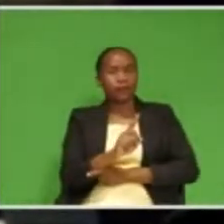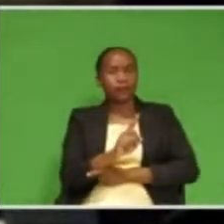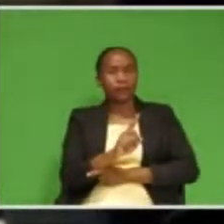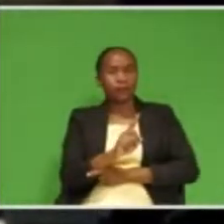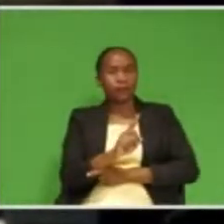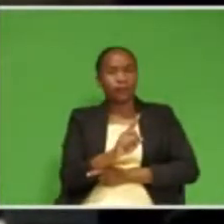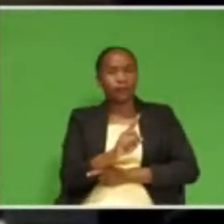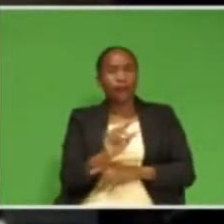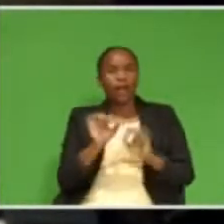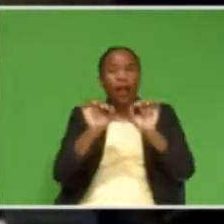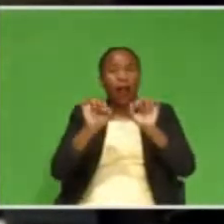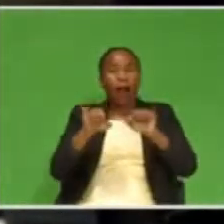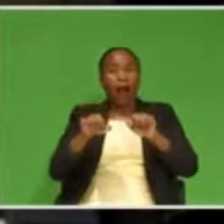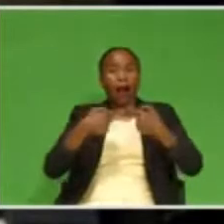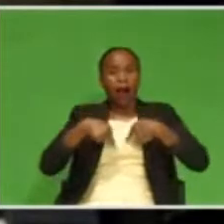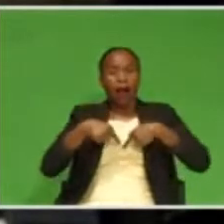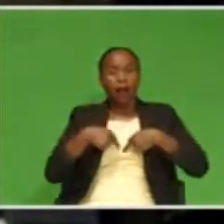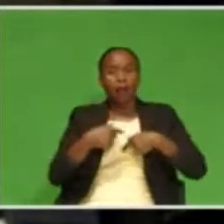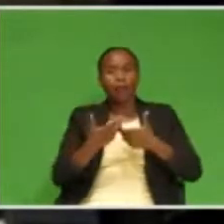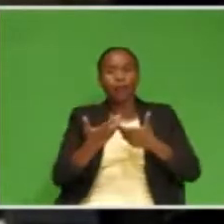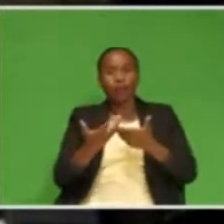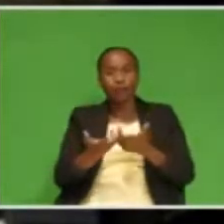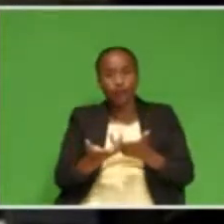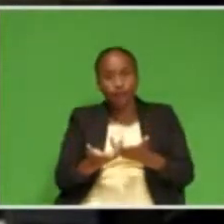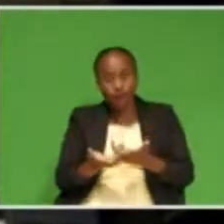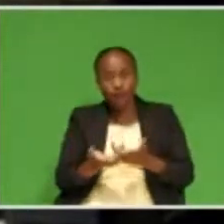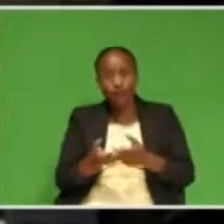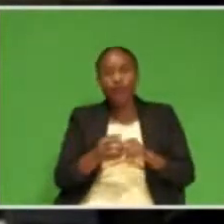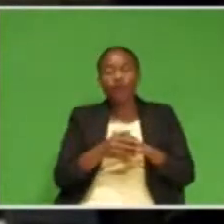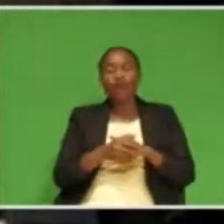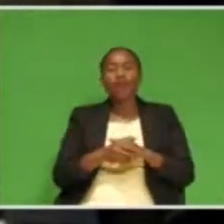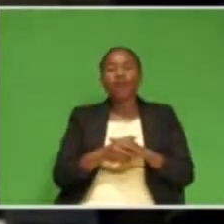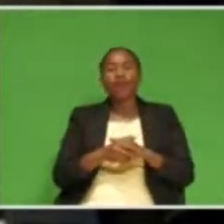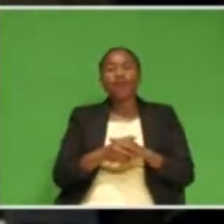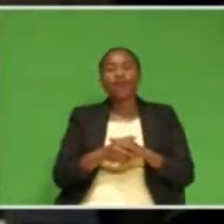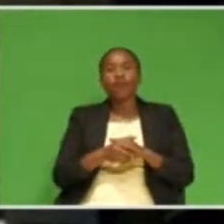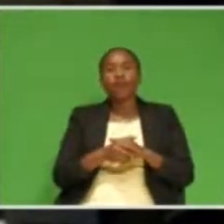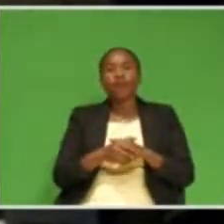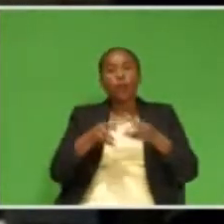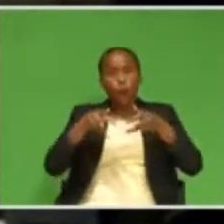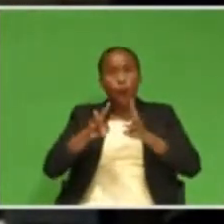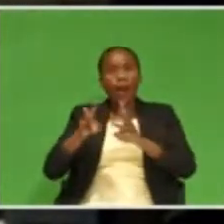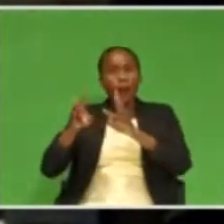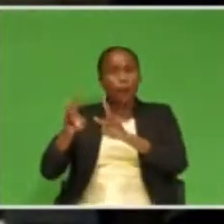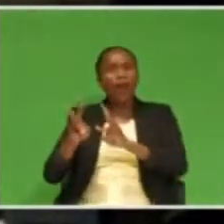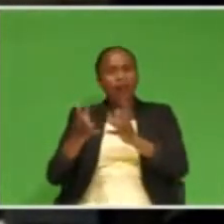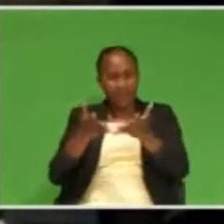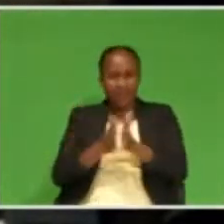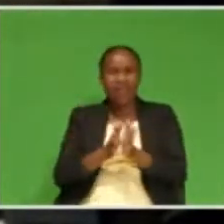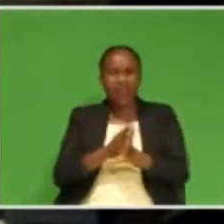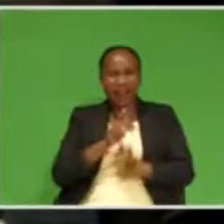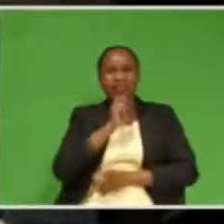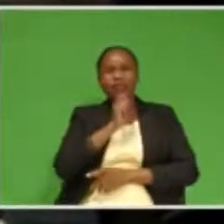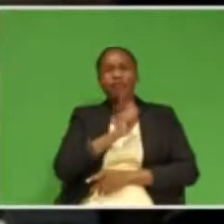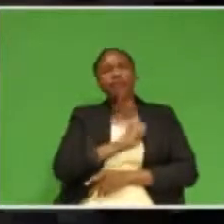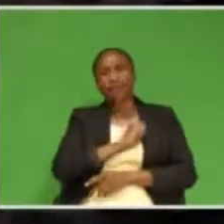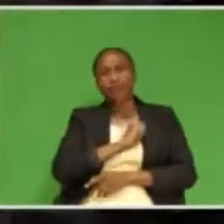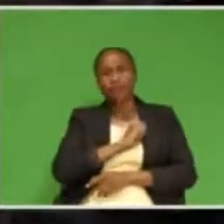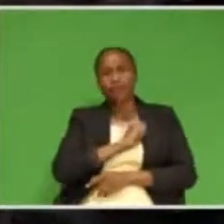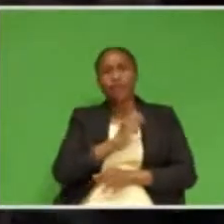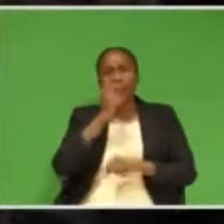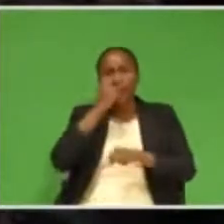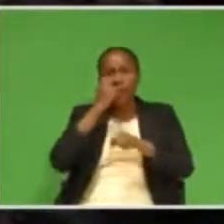It will enable us to provide practical measures that we need to